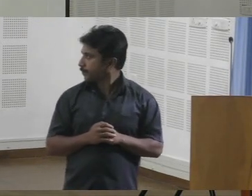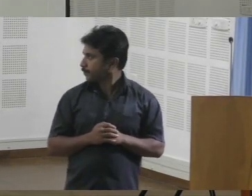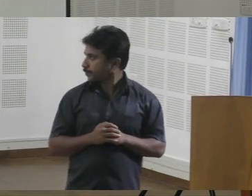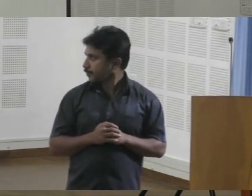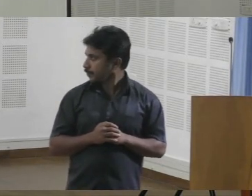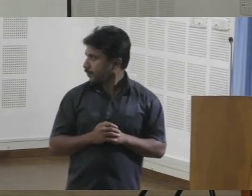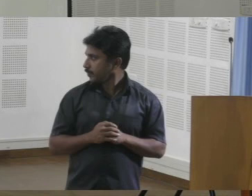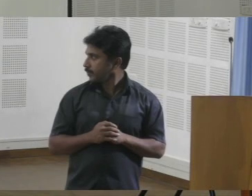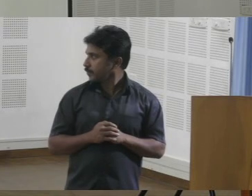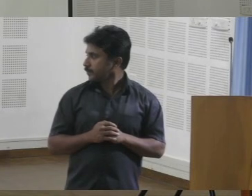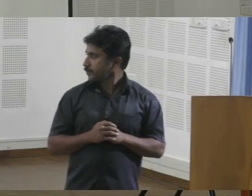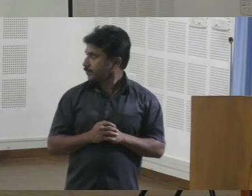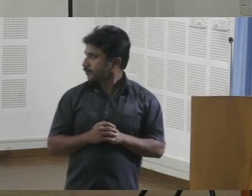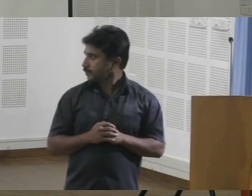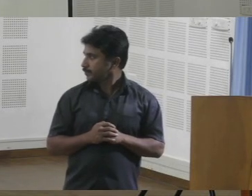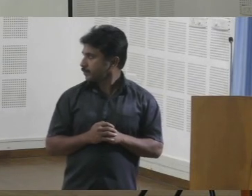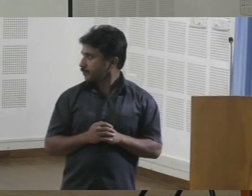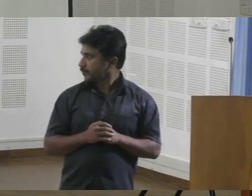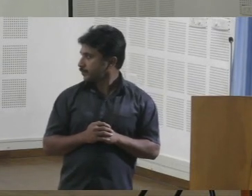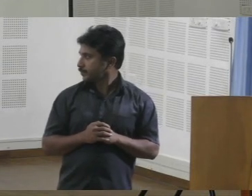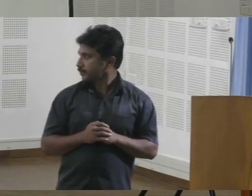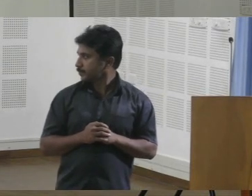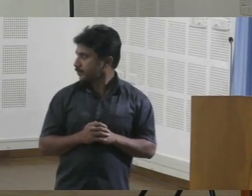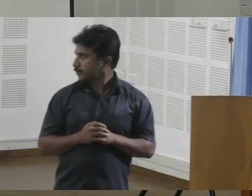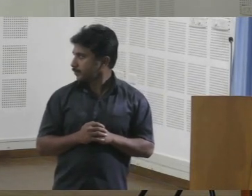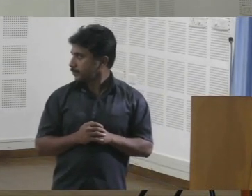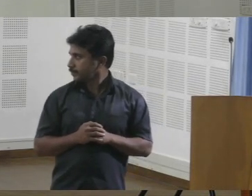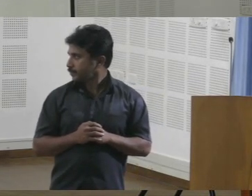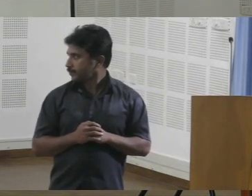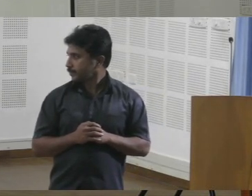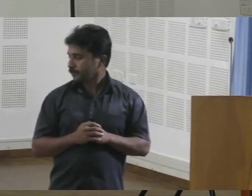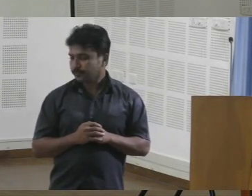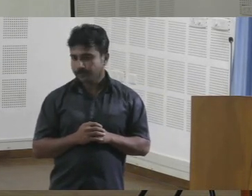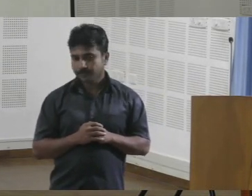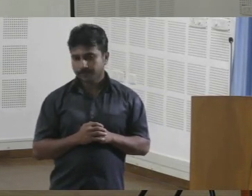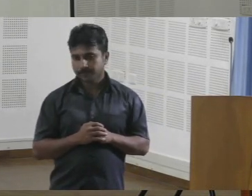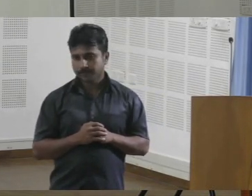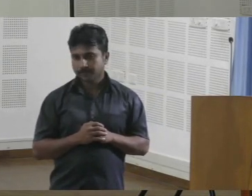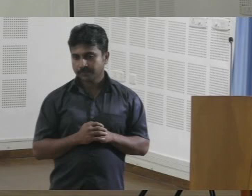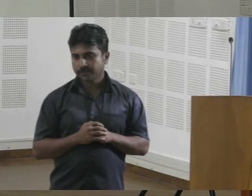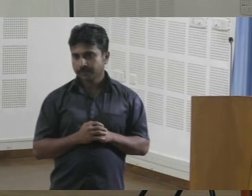Things, in things, all his toys is there.